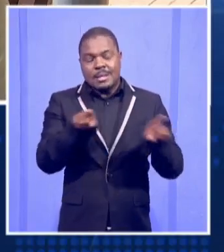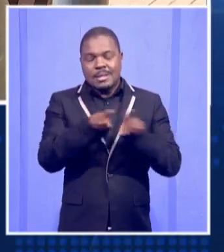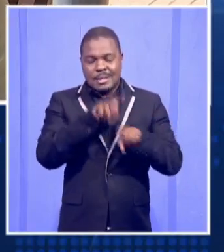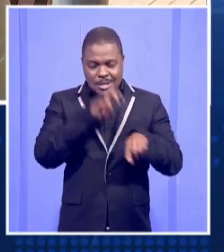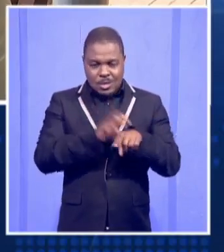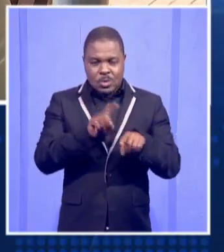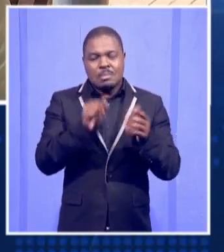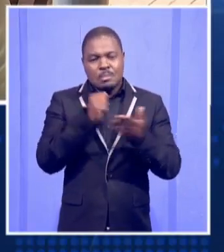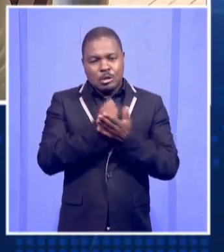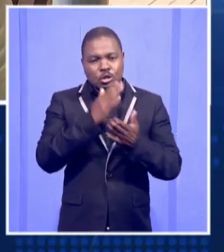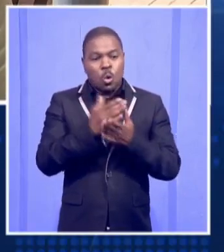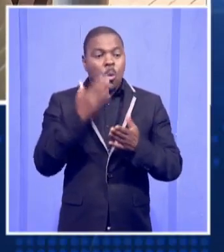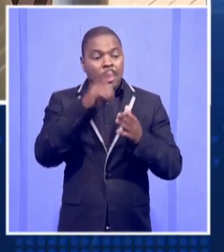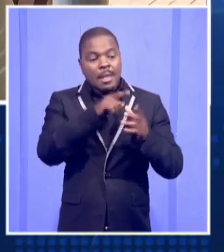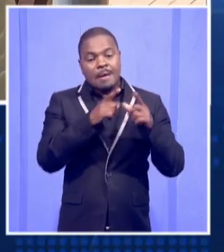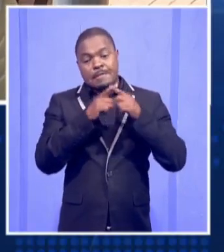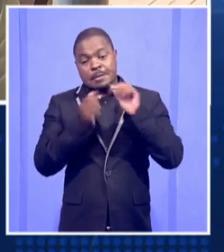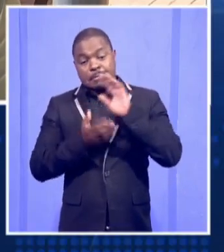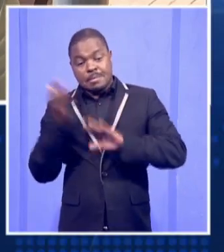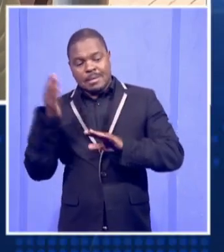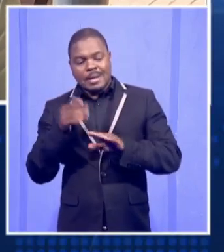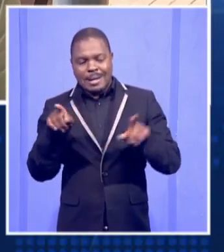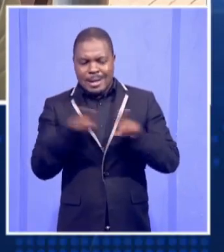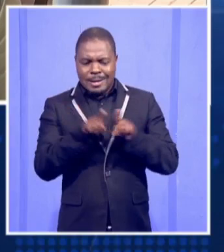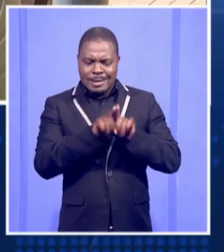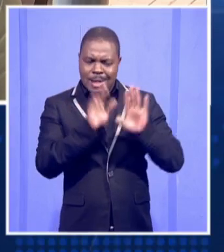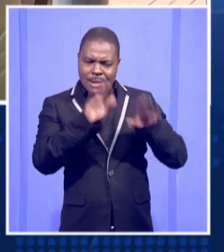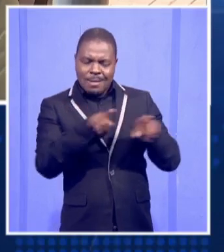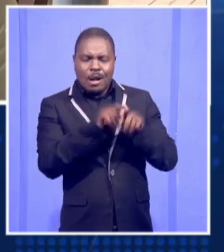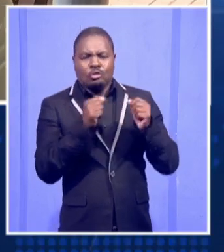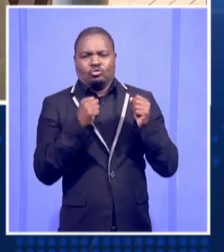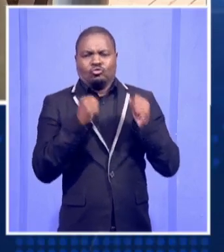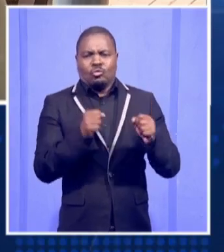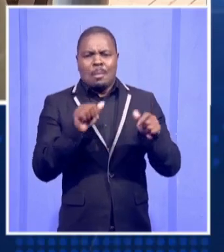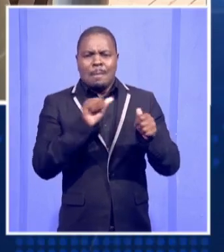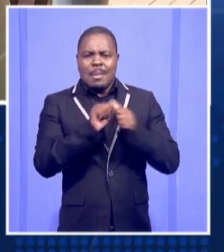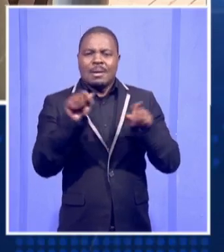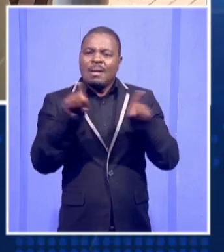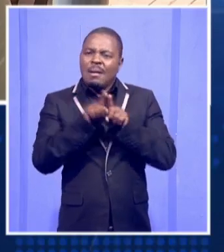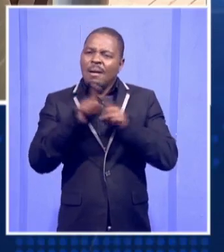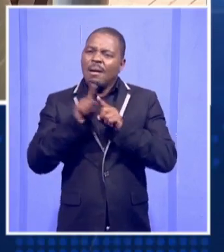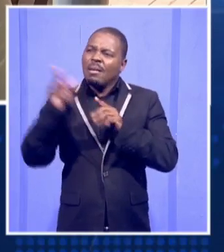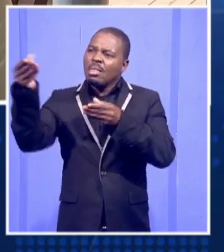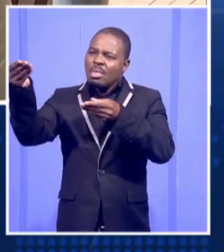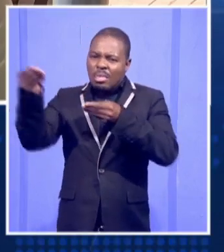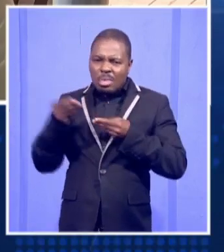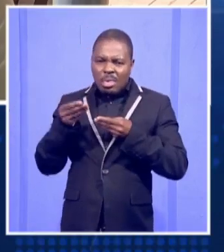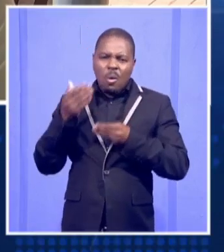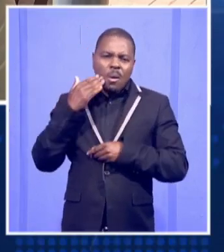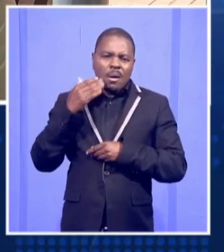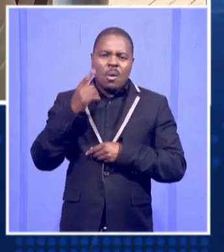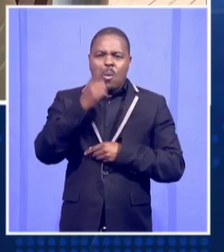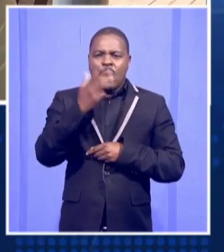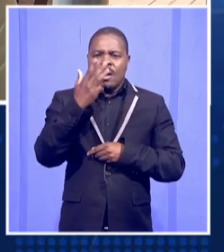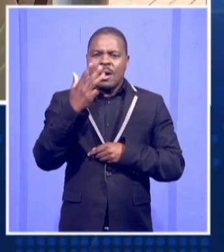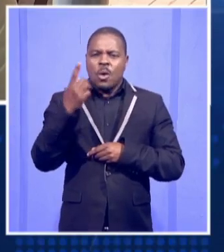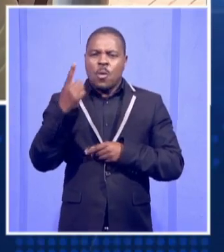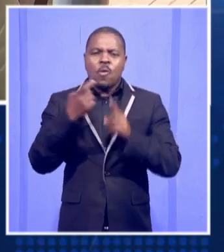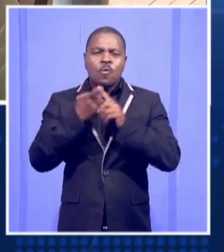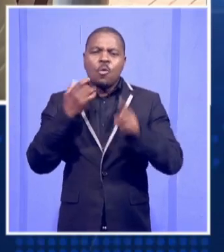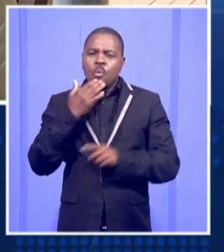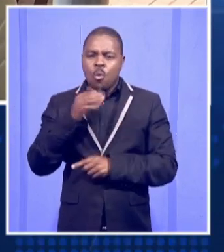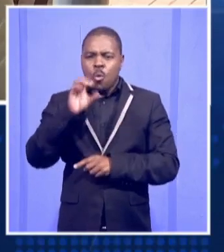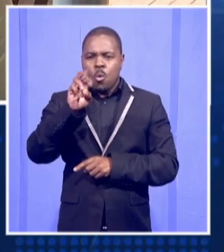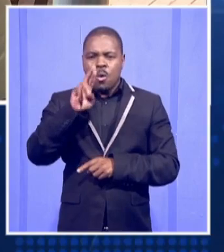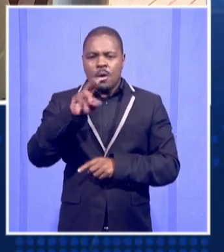the ANC as strong, as better as it was left to them in 1991 by O.R.